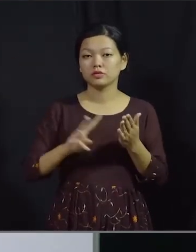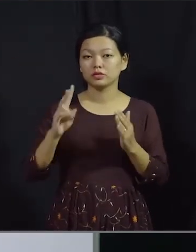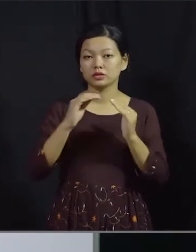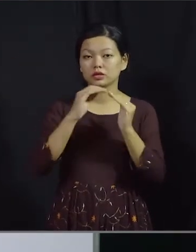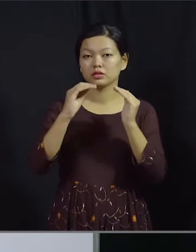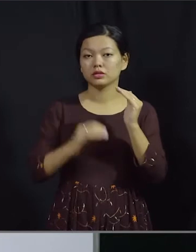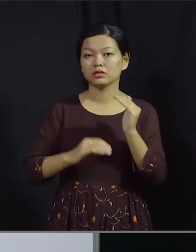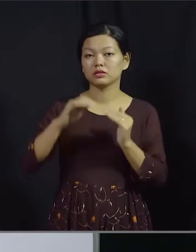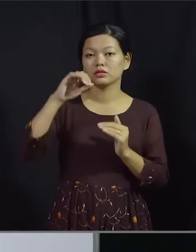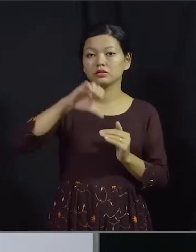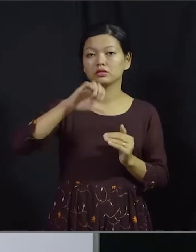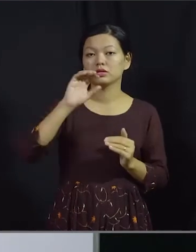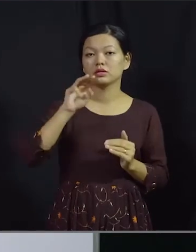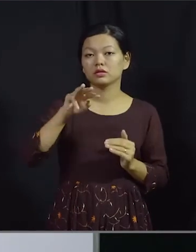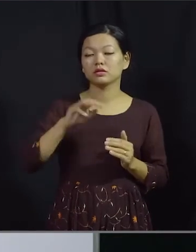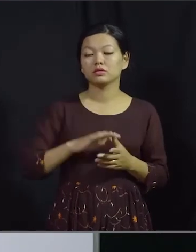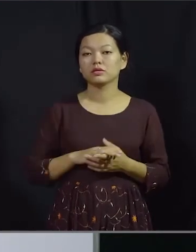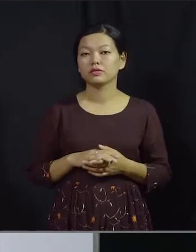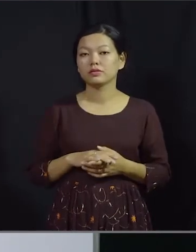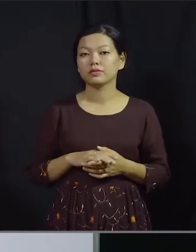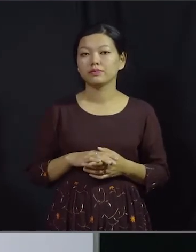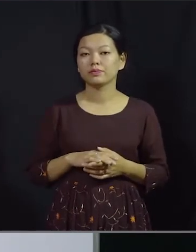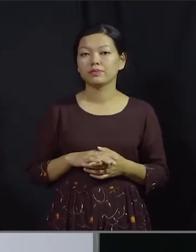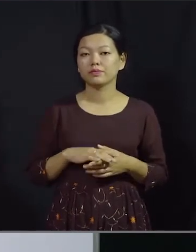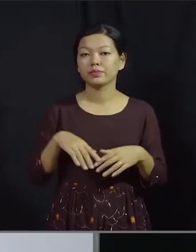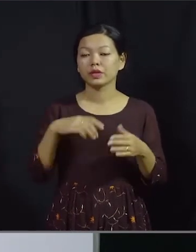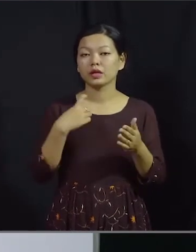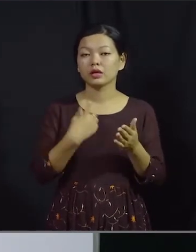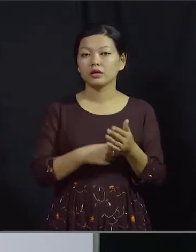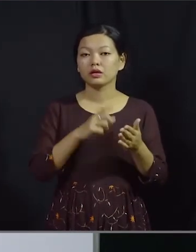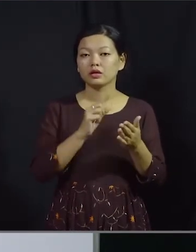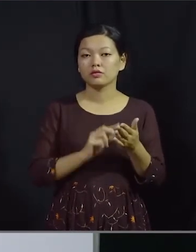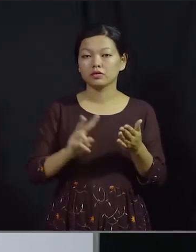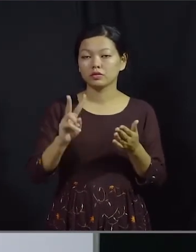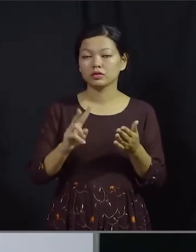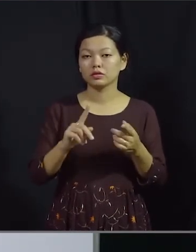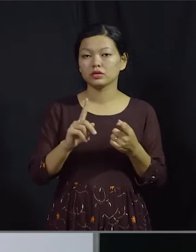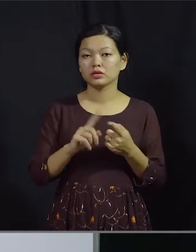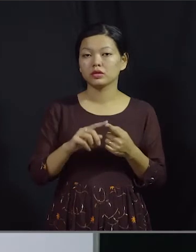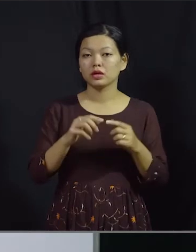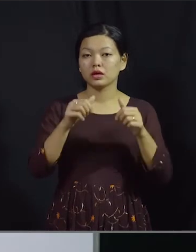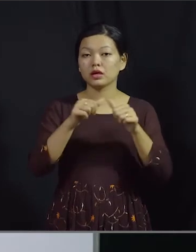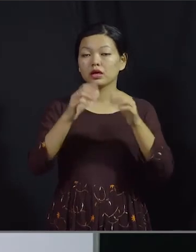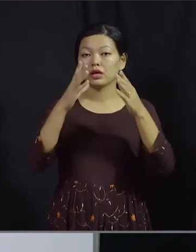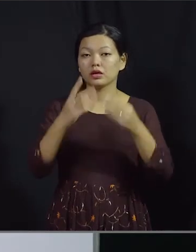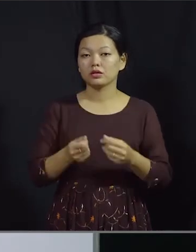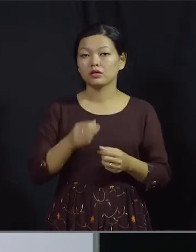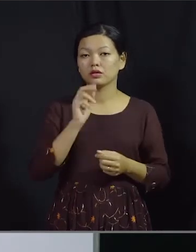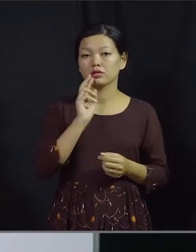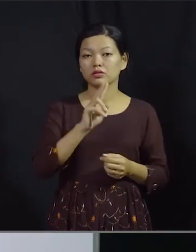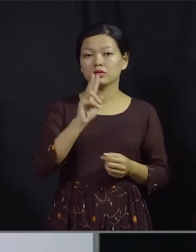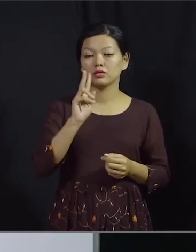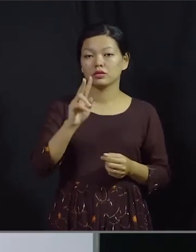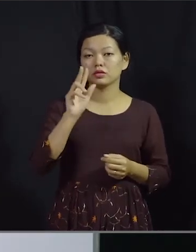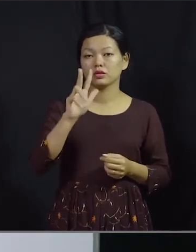machinery account, 9,000 has been decreased. Revaluation account chapter to stock, that is 22,800. It has